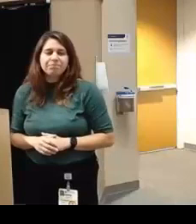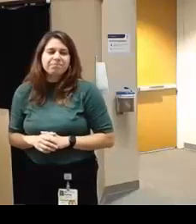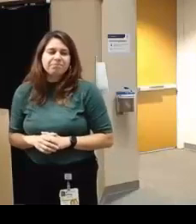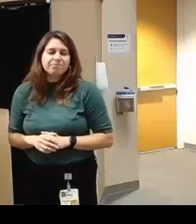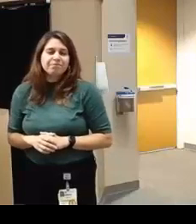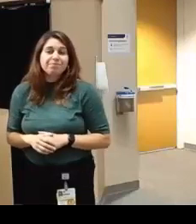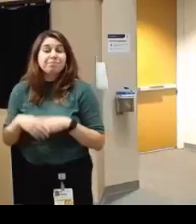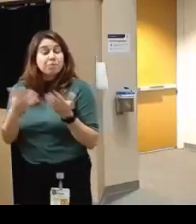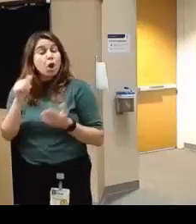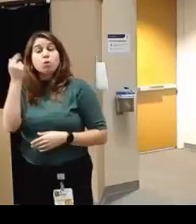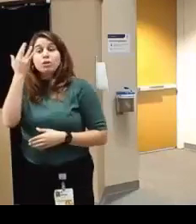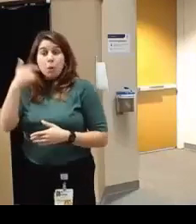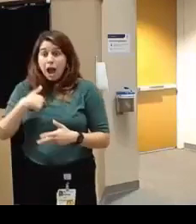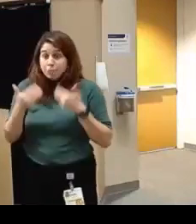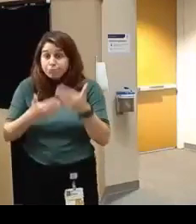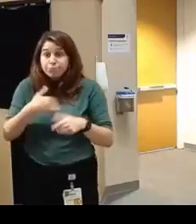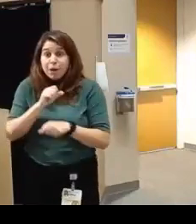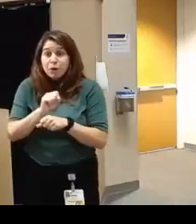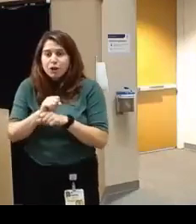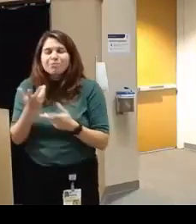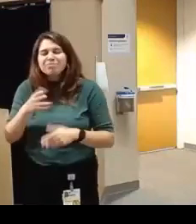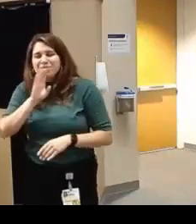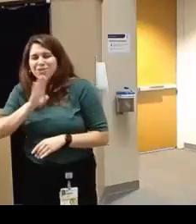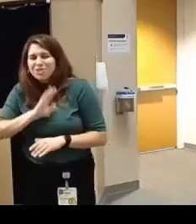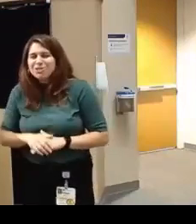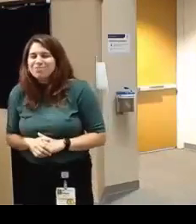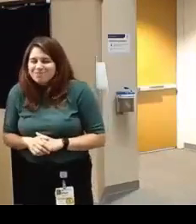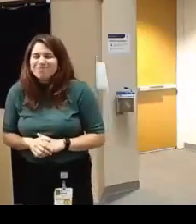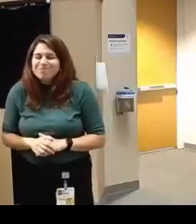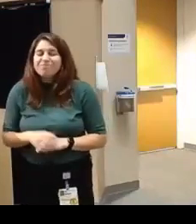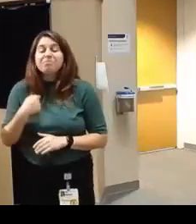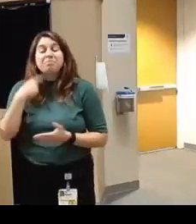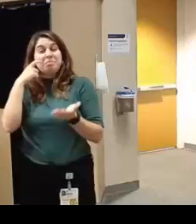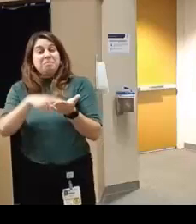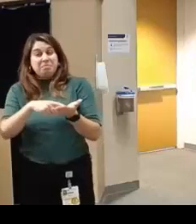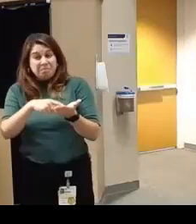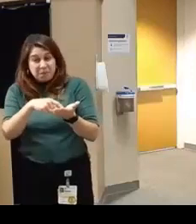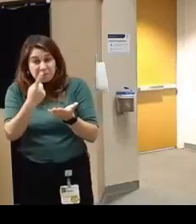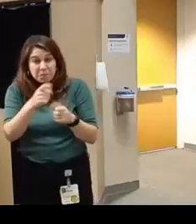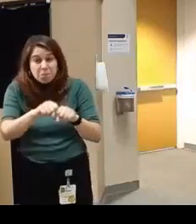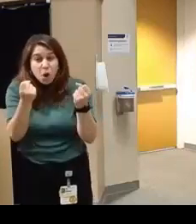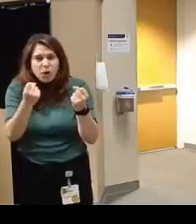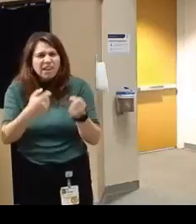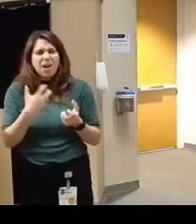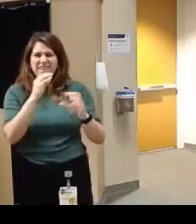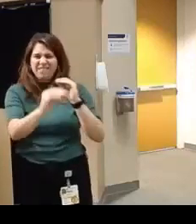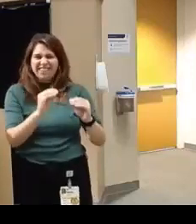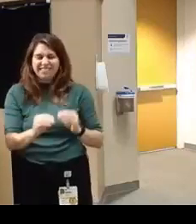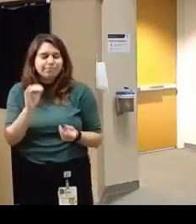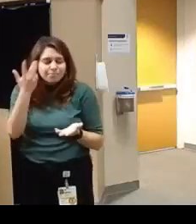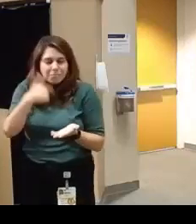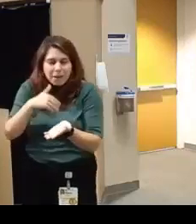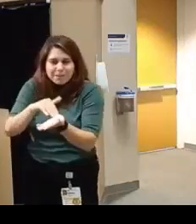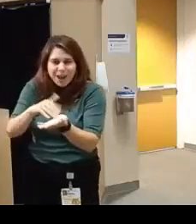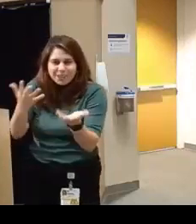thing that really drives my scholarship, quite frankly, is frustration. When things are broken, and maybe that's why I'm a doctor, I like to fix, but that's what I want to try.